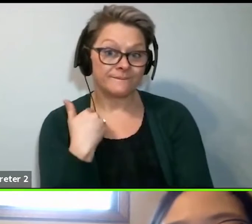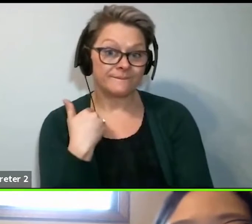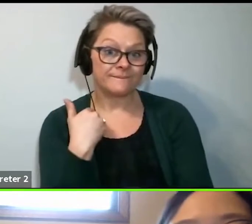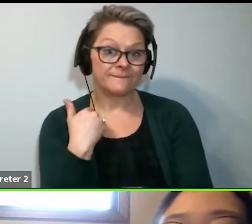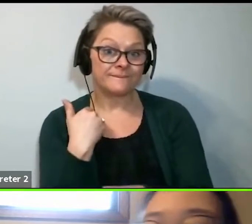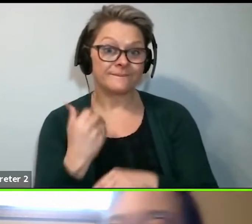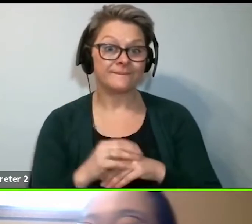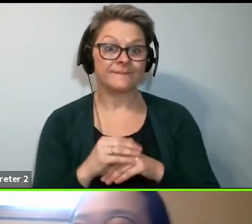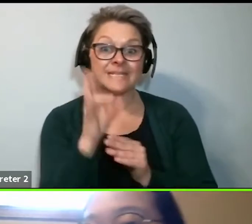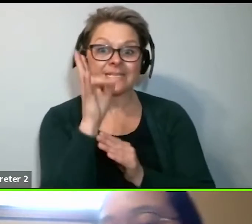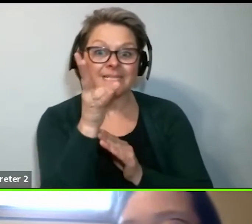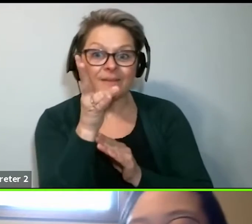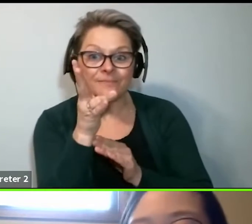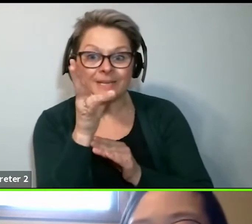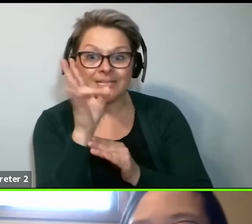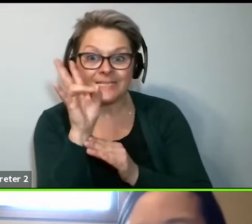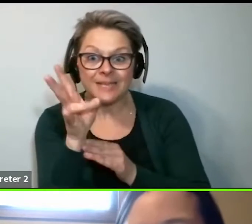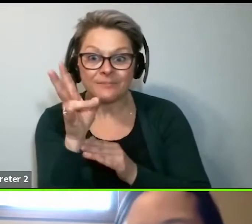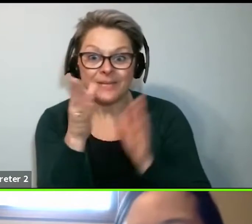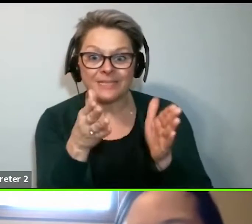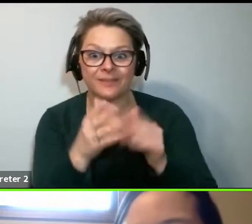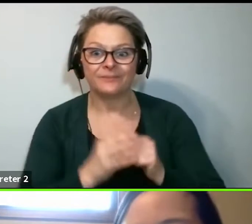We got 7 minutes. Okay, great.